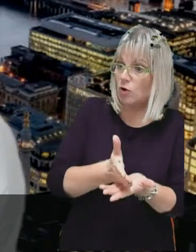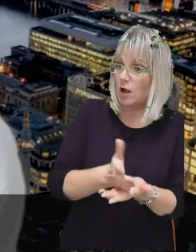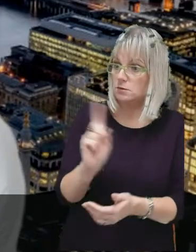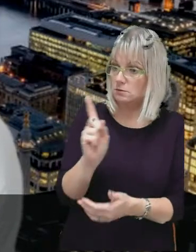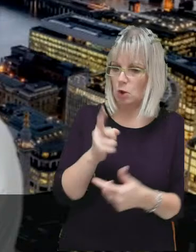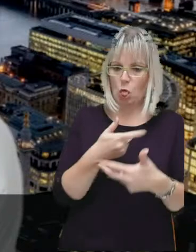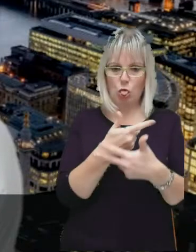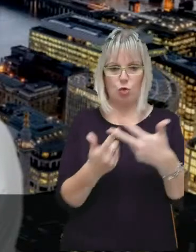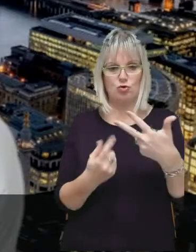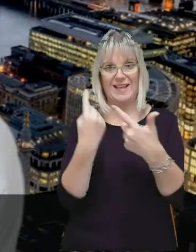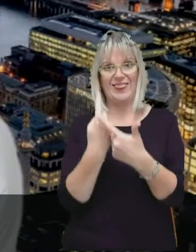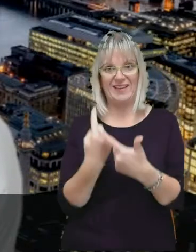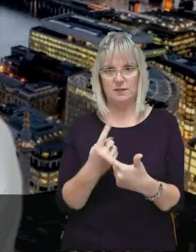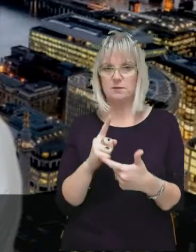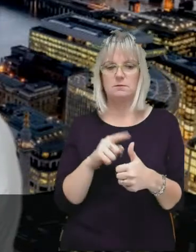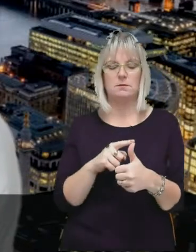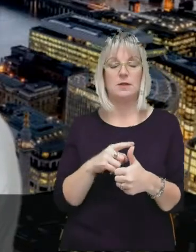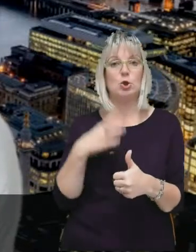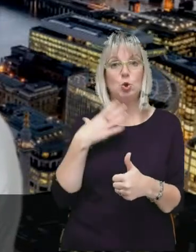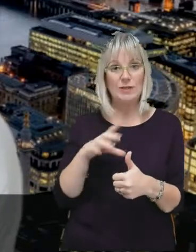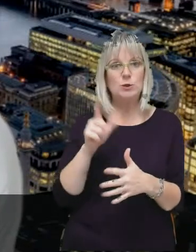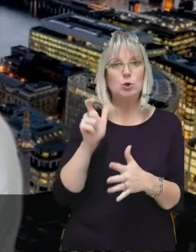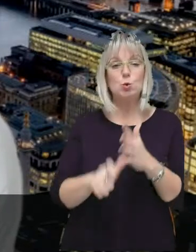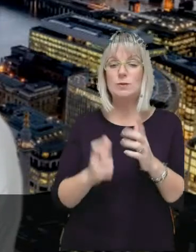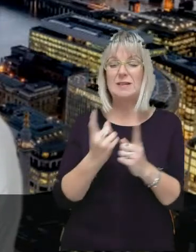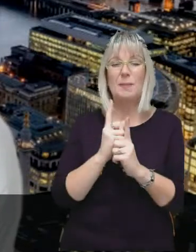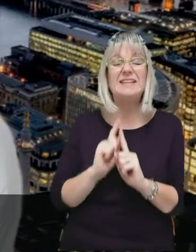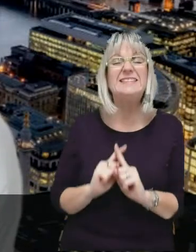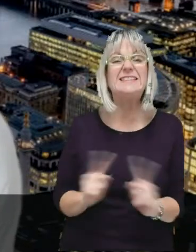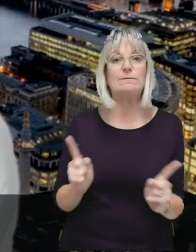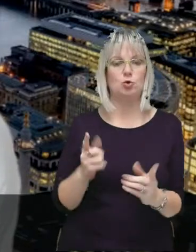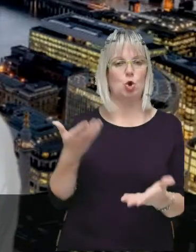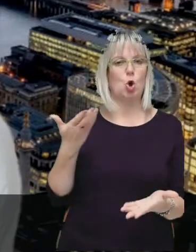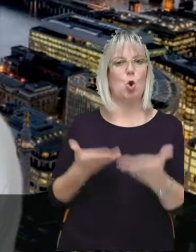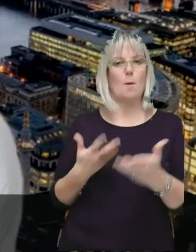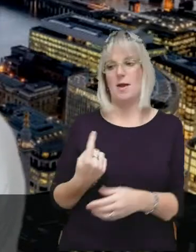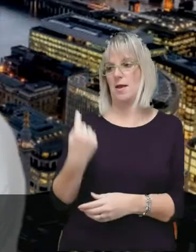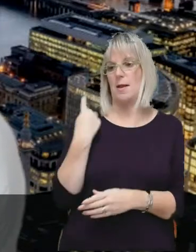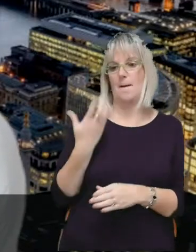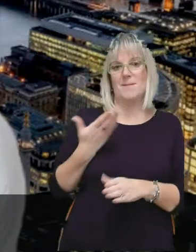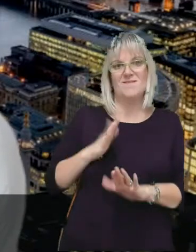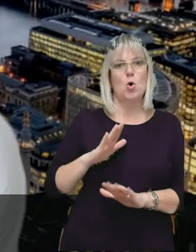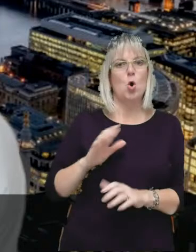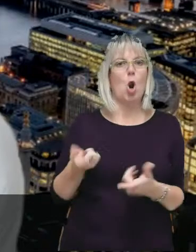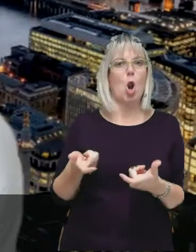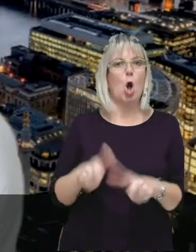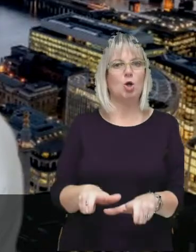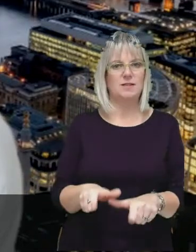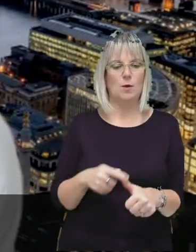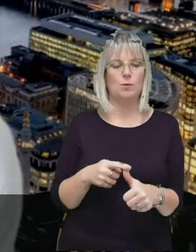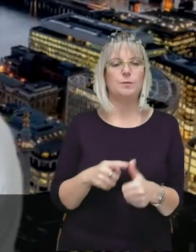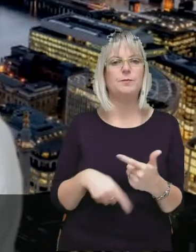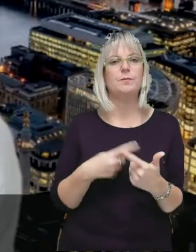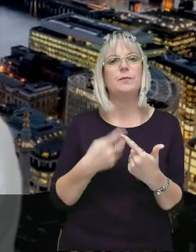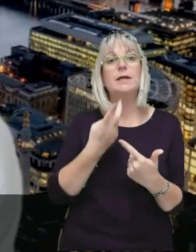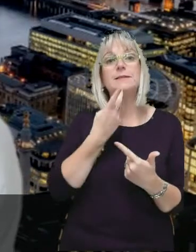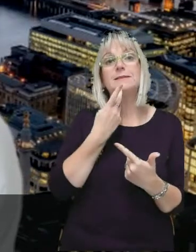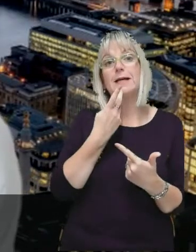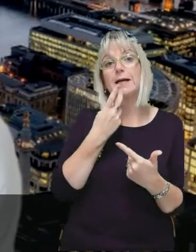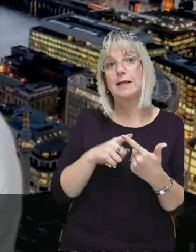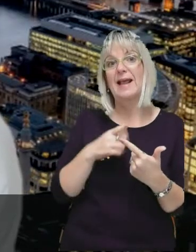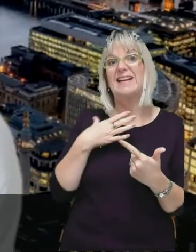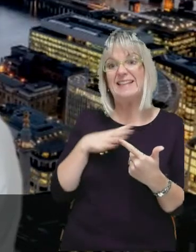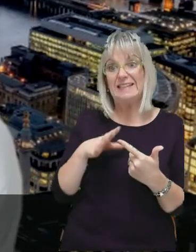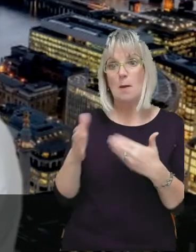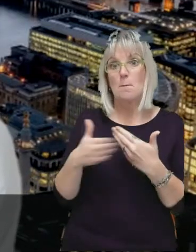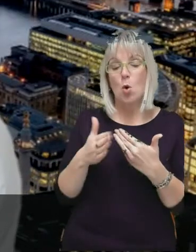to combat knife crime compared to what he did before lockdown. Secondly, he has to do much more about the recruitment and retention of